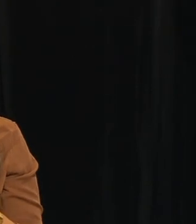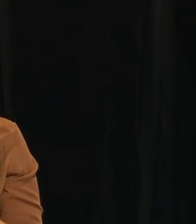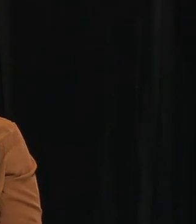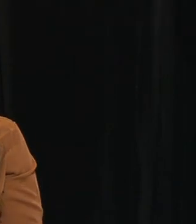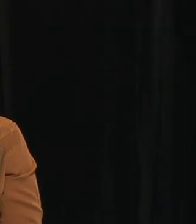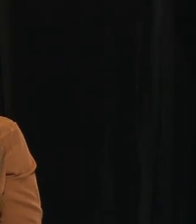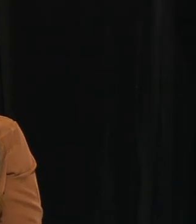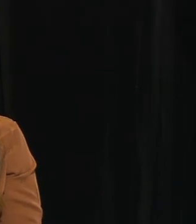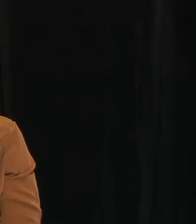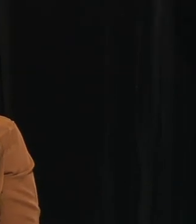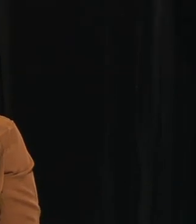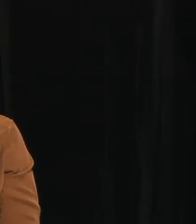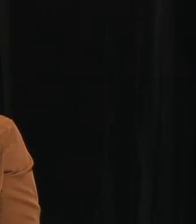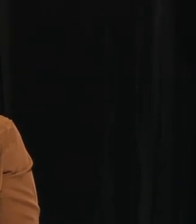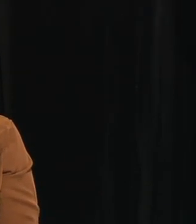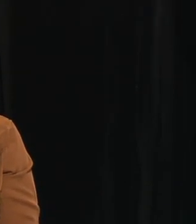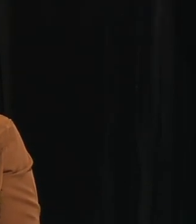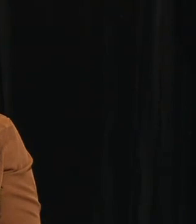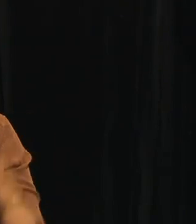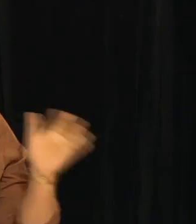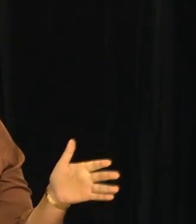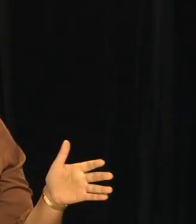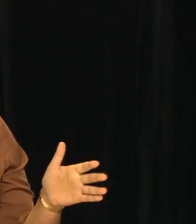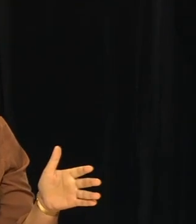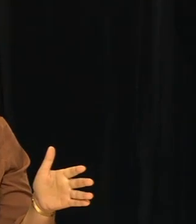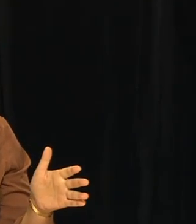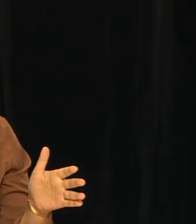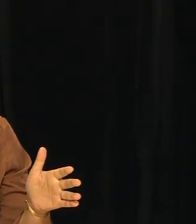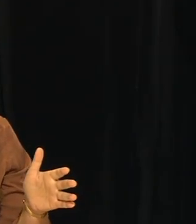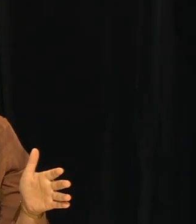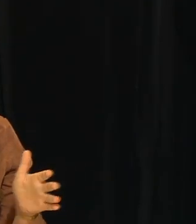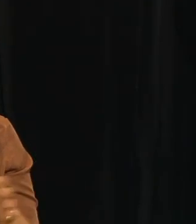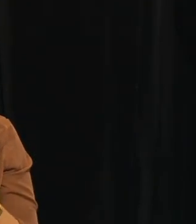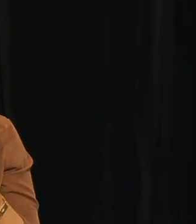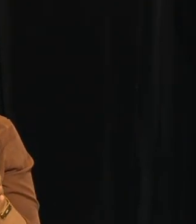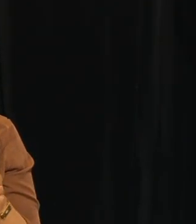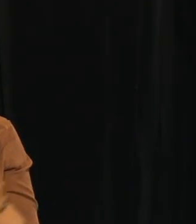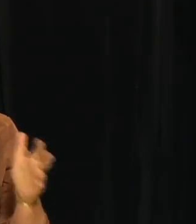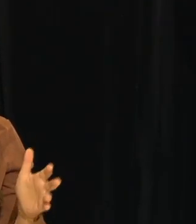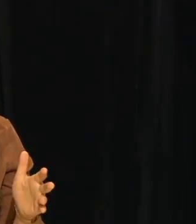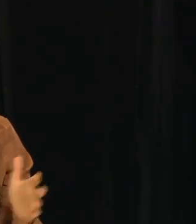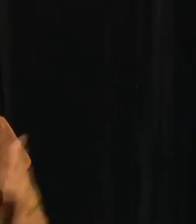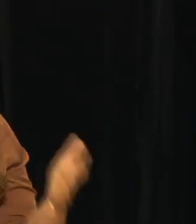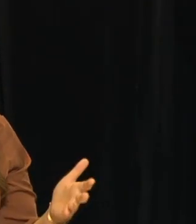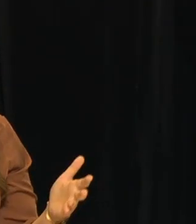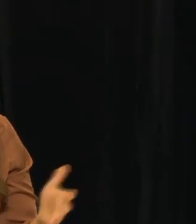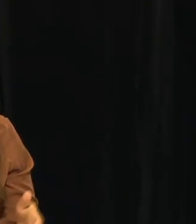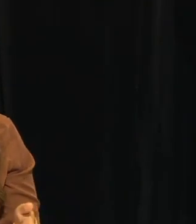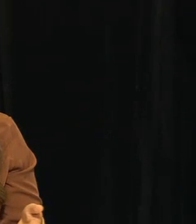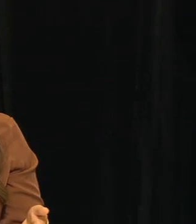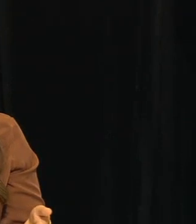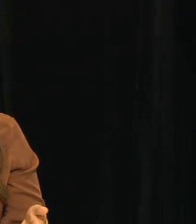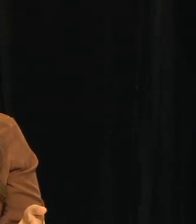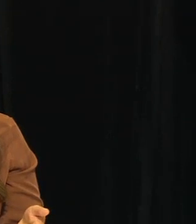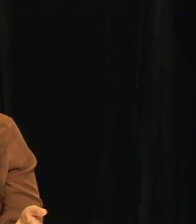negotiate in good faith for agreements that benefit them I think we've also heard about uh accesses access challenges including for women